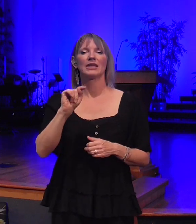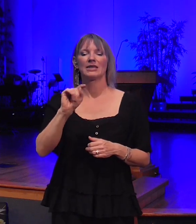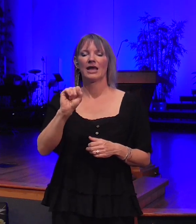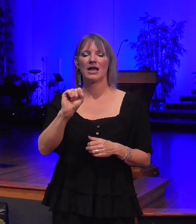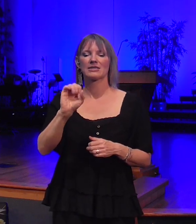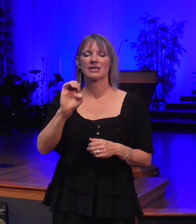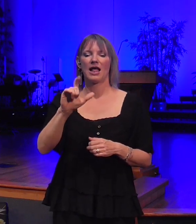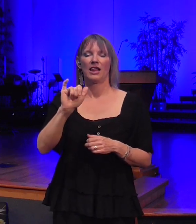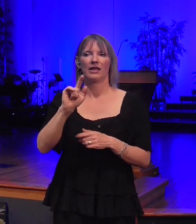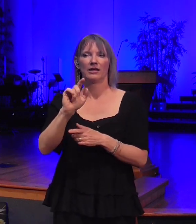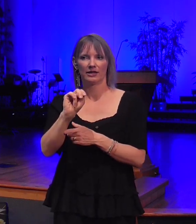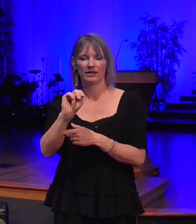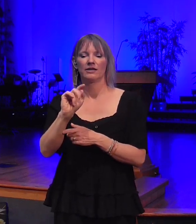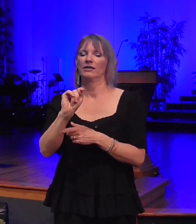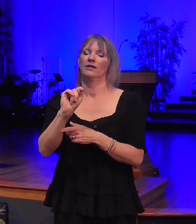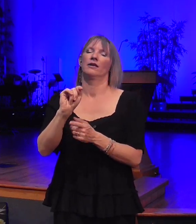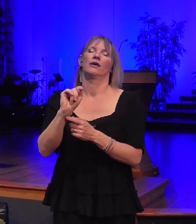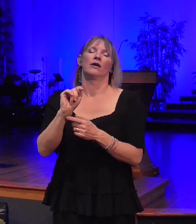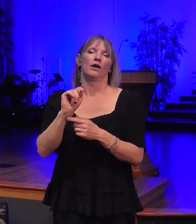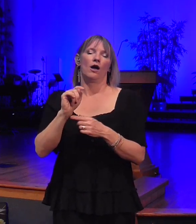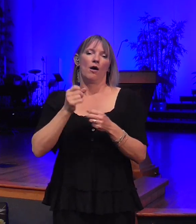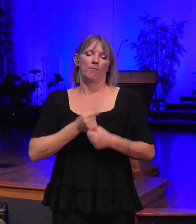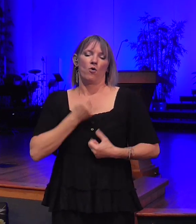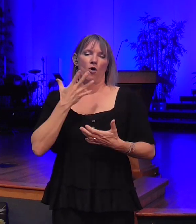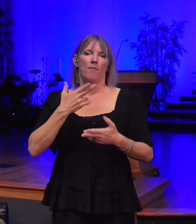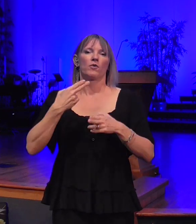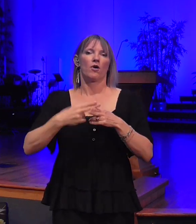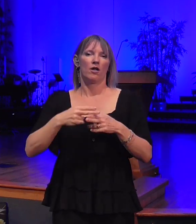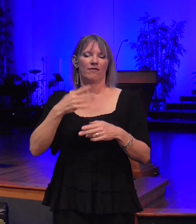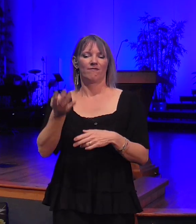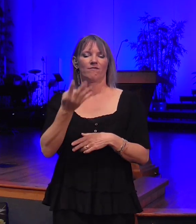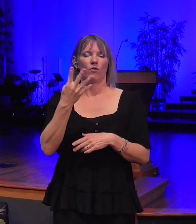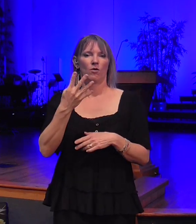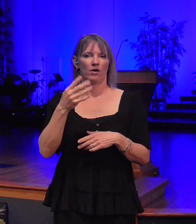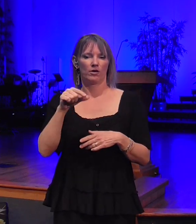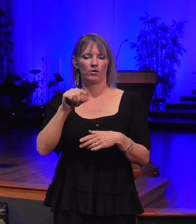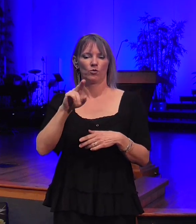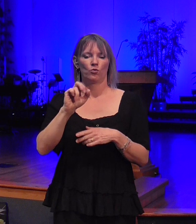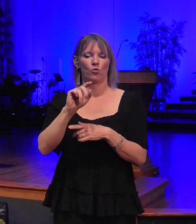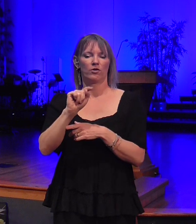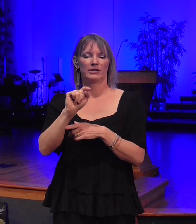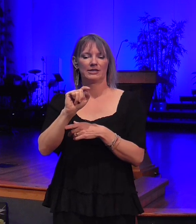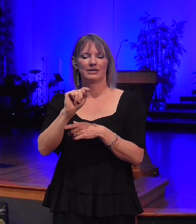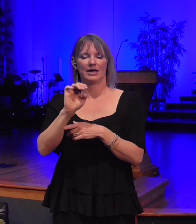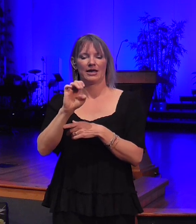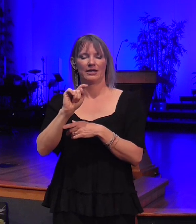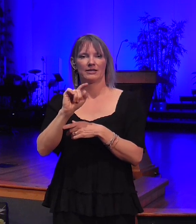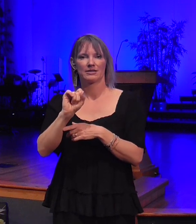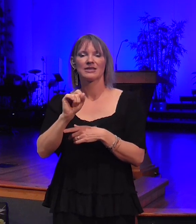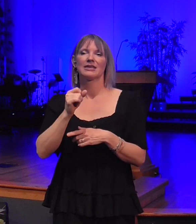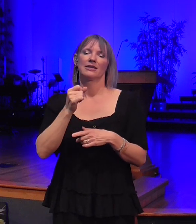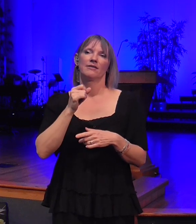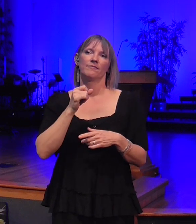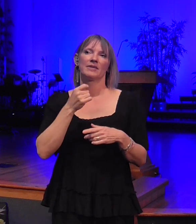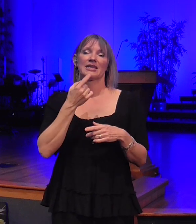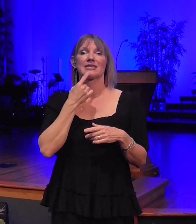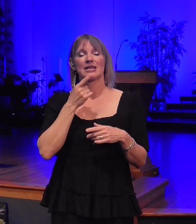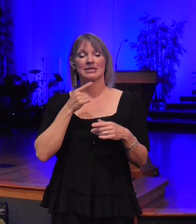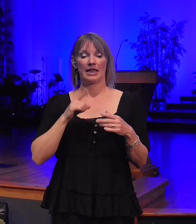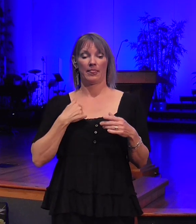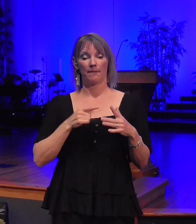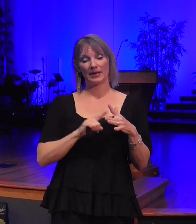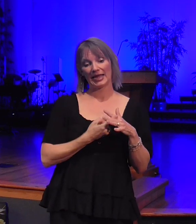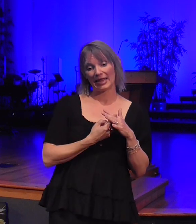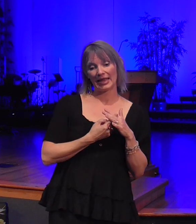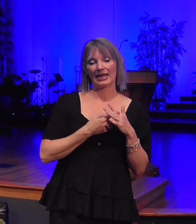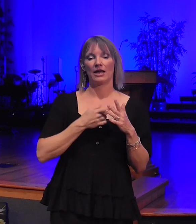an epic poem called The Four Quartets, he has all these ideas that speak to that. He says things like, "In my beginning is my